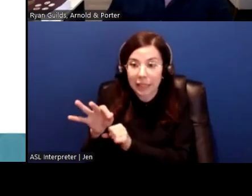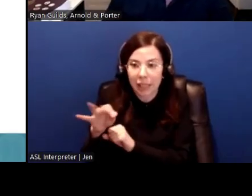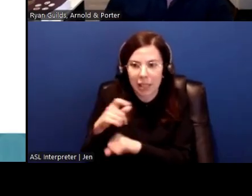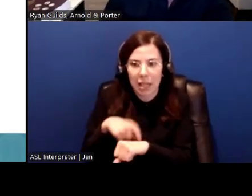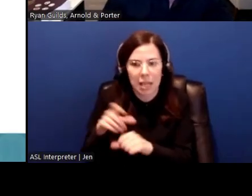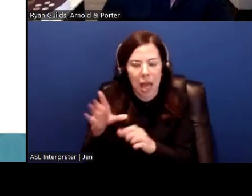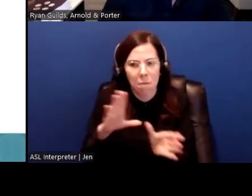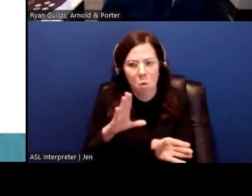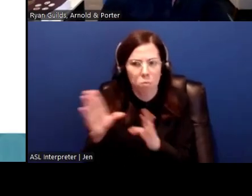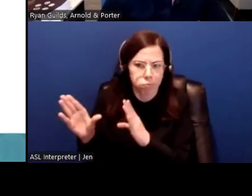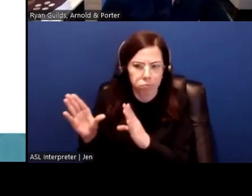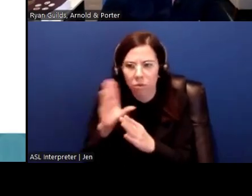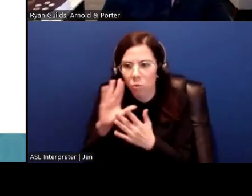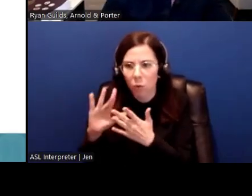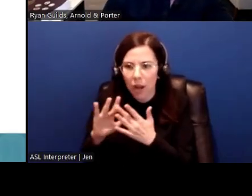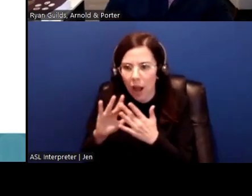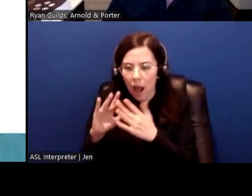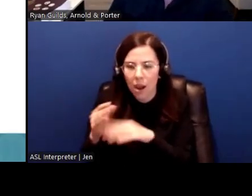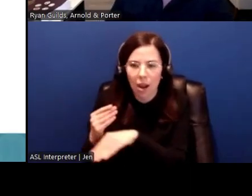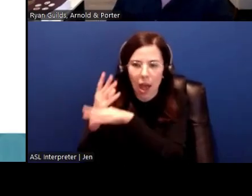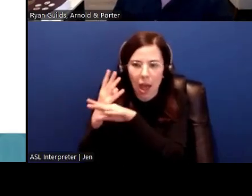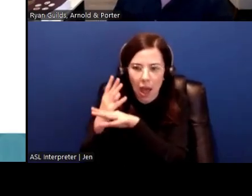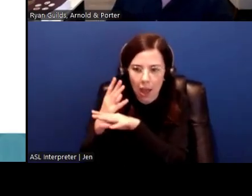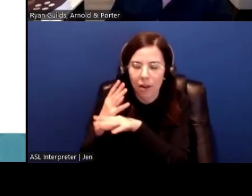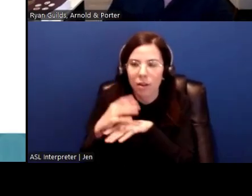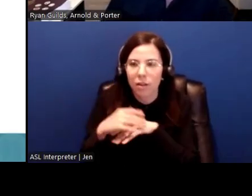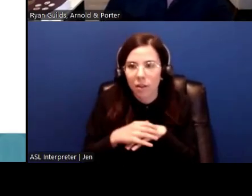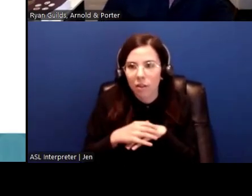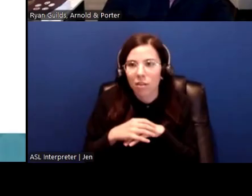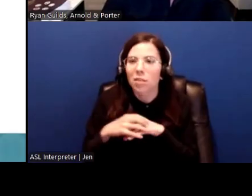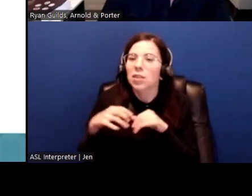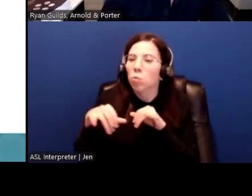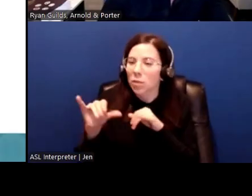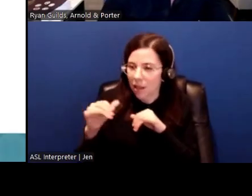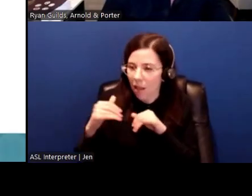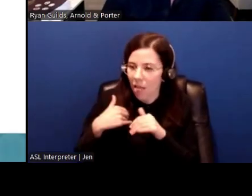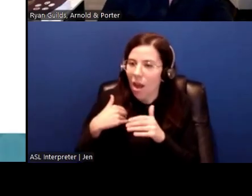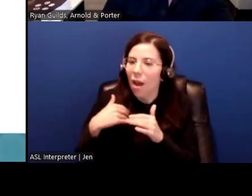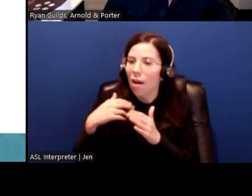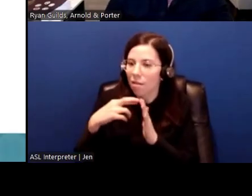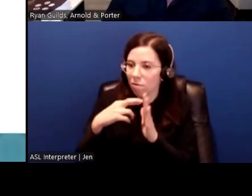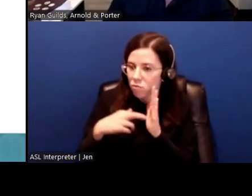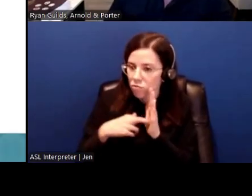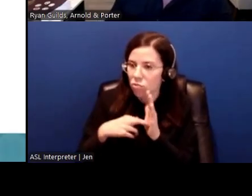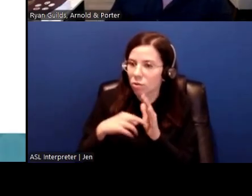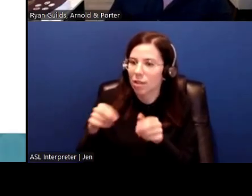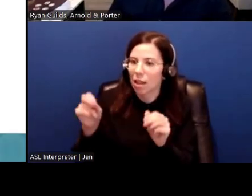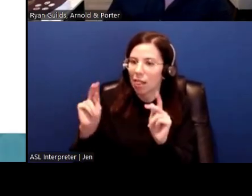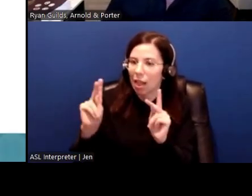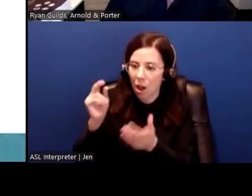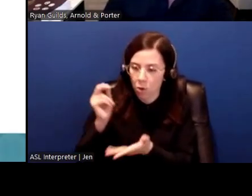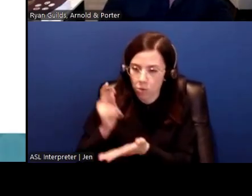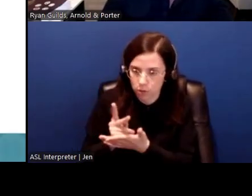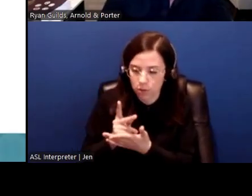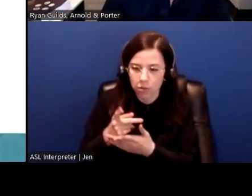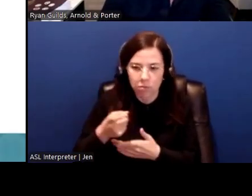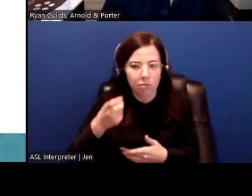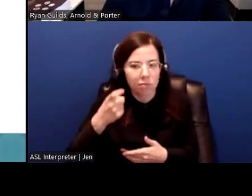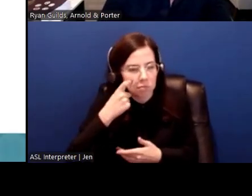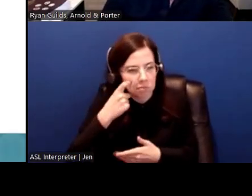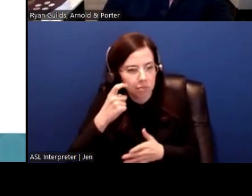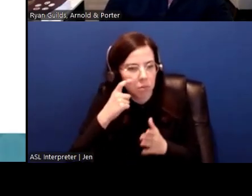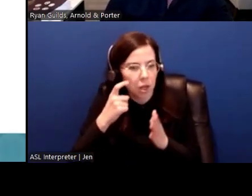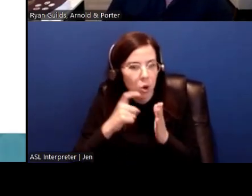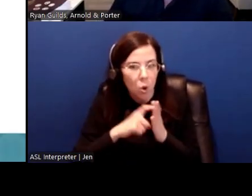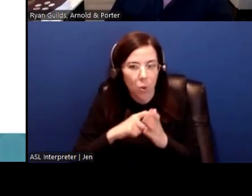to allow for remote arguments, and there is a procedure in place that permits it. I have seen a recent trend, at least in the Army,